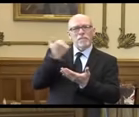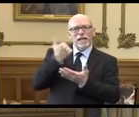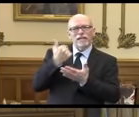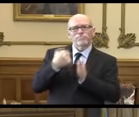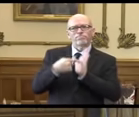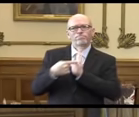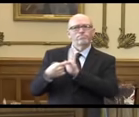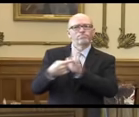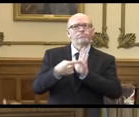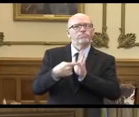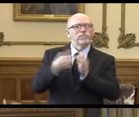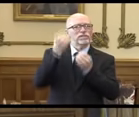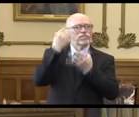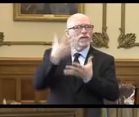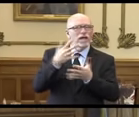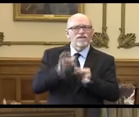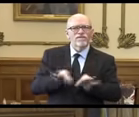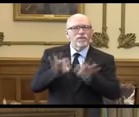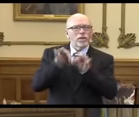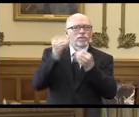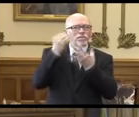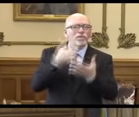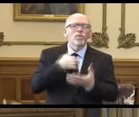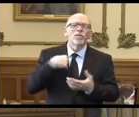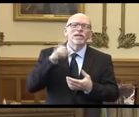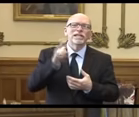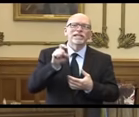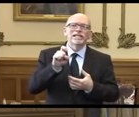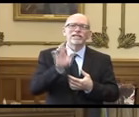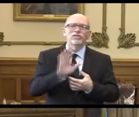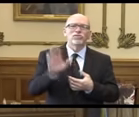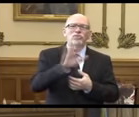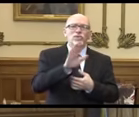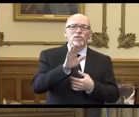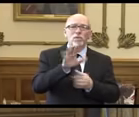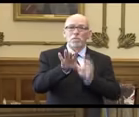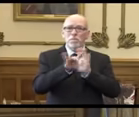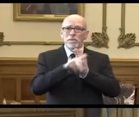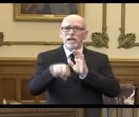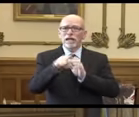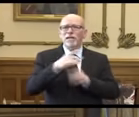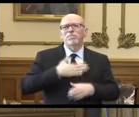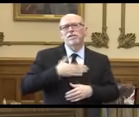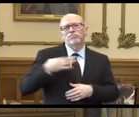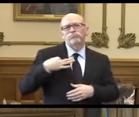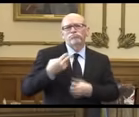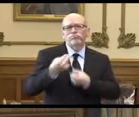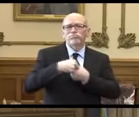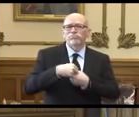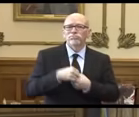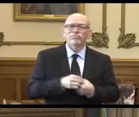and valuable information, we really need everyone to participate who's asked. So thank you.